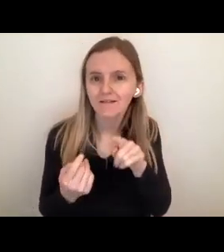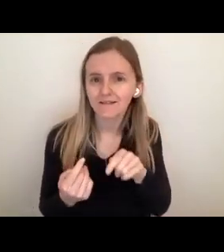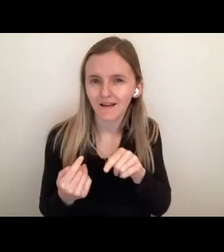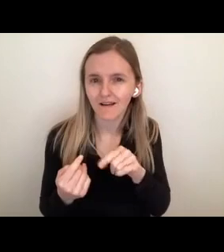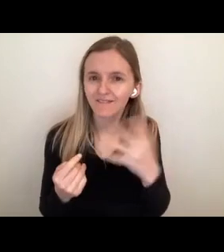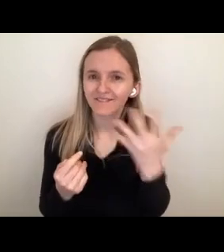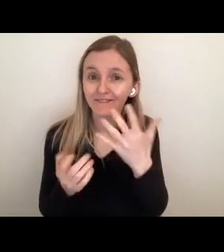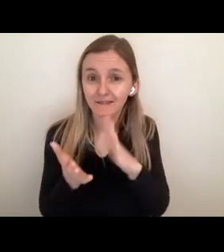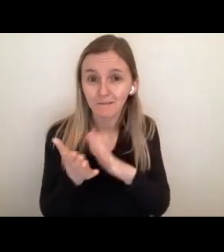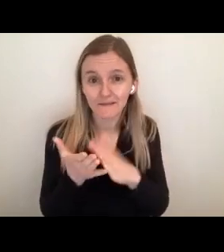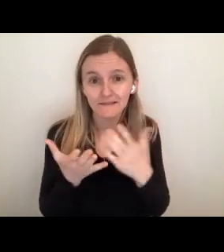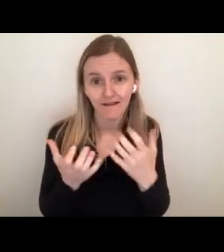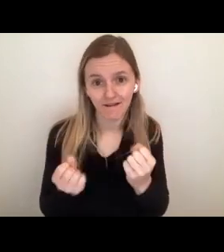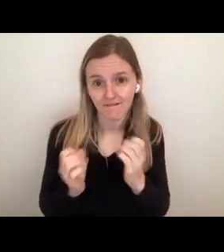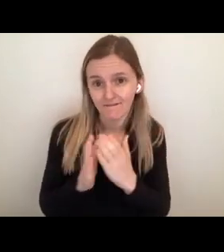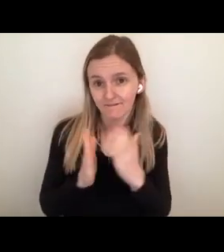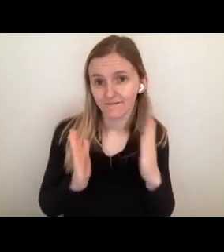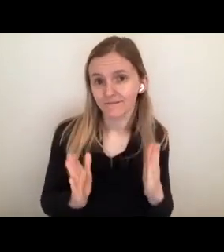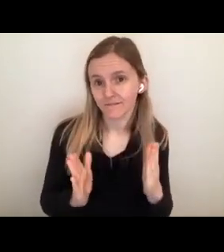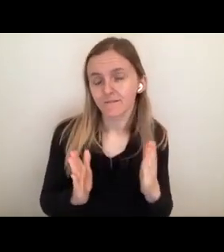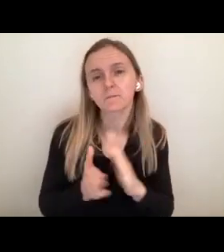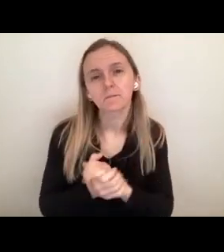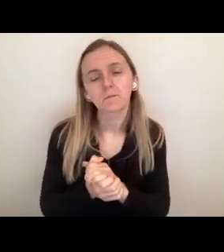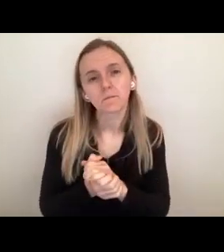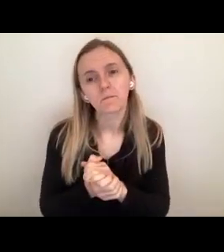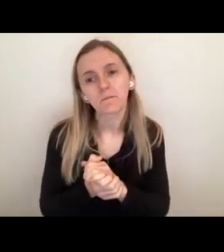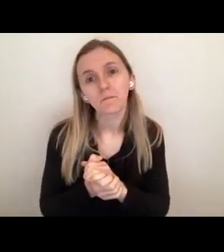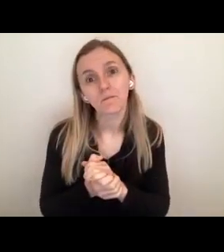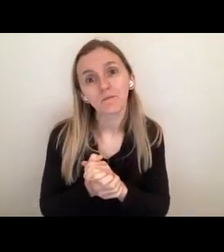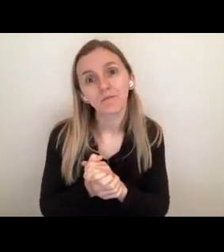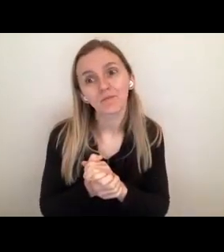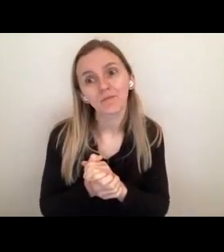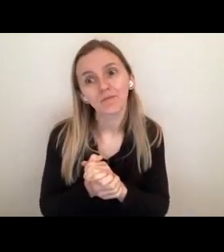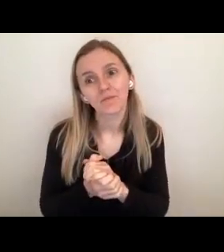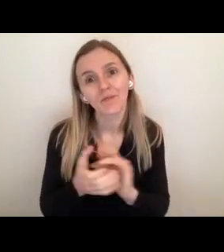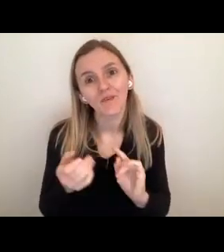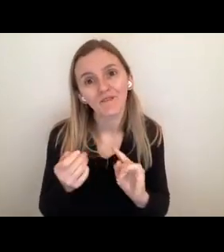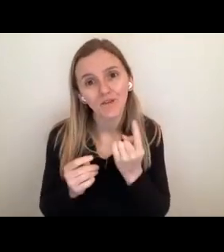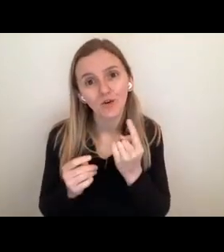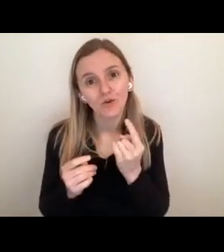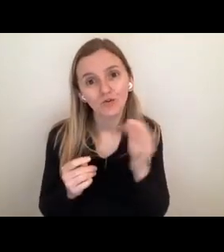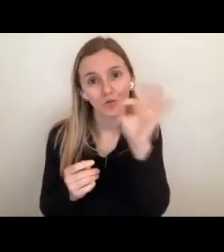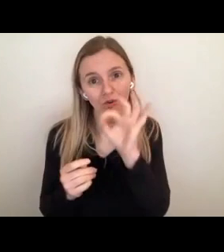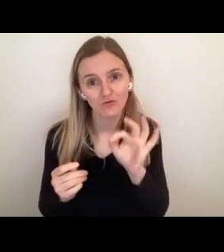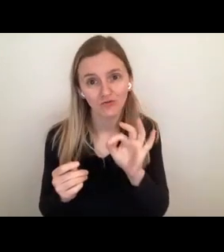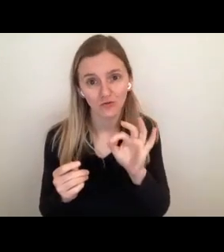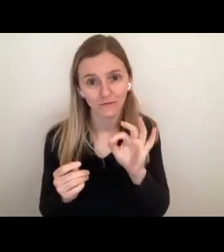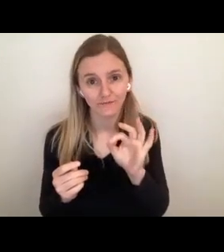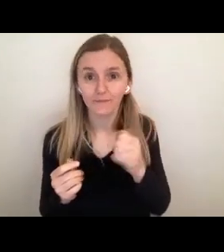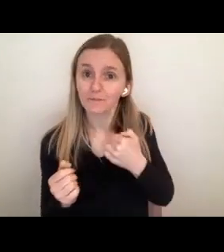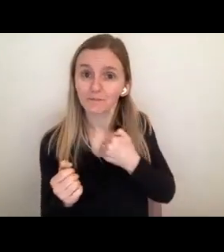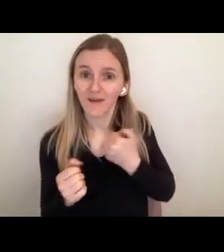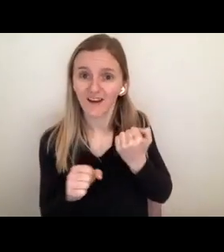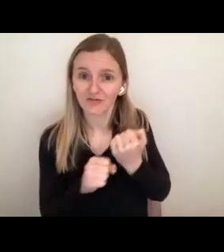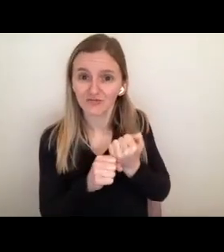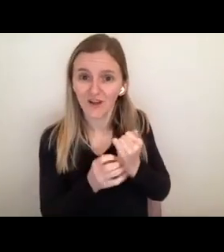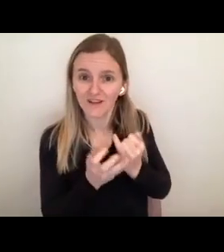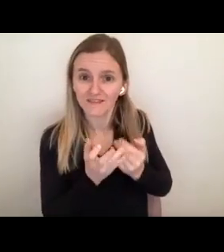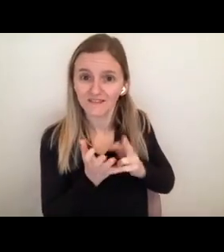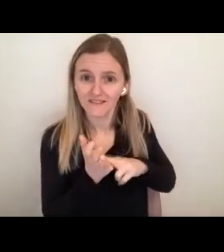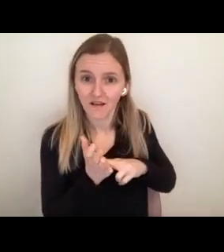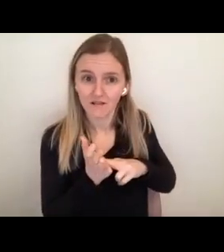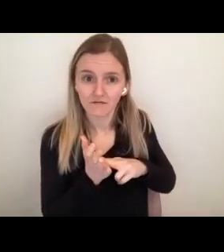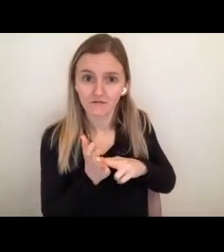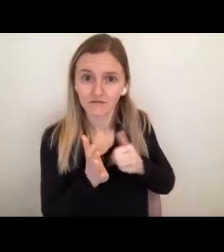the questions if we can. So first one, my grandson is constantly being given detentions for making noises